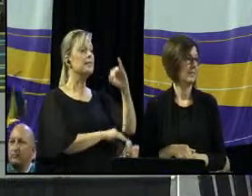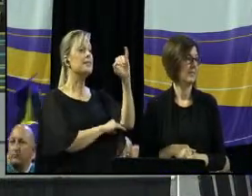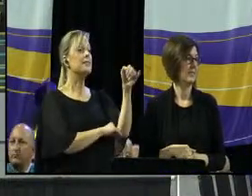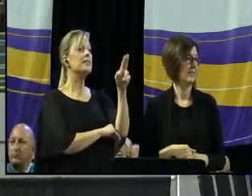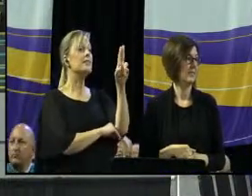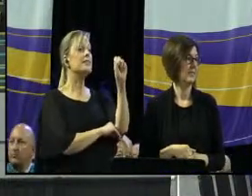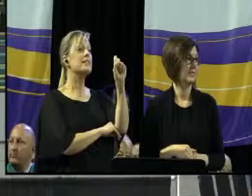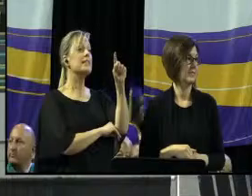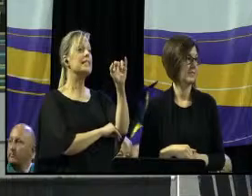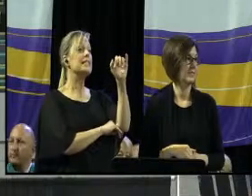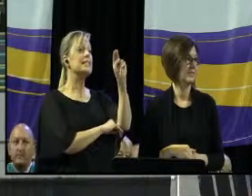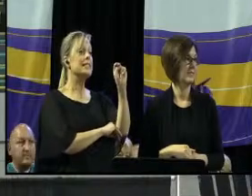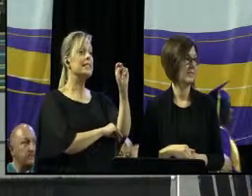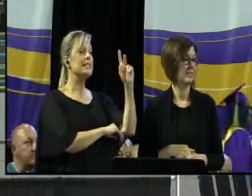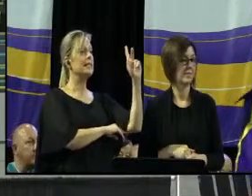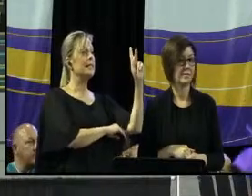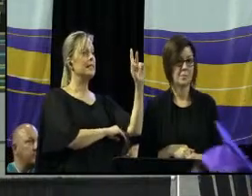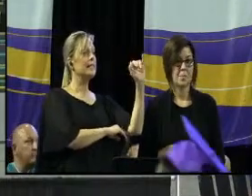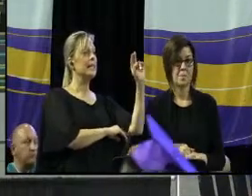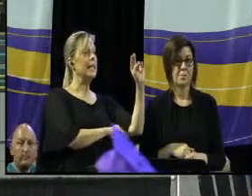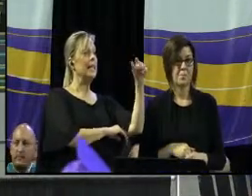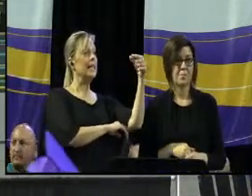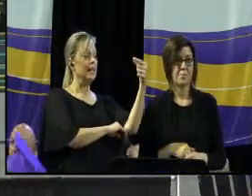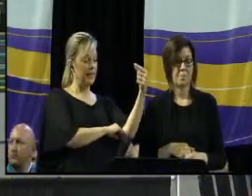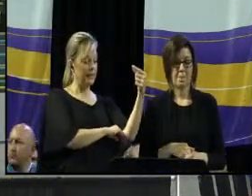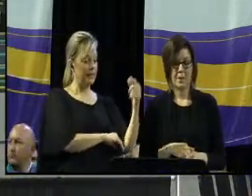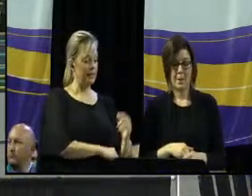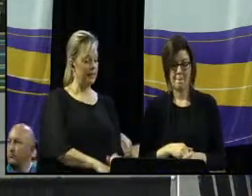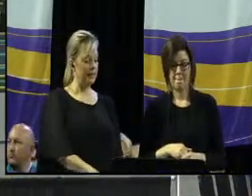Justin J. King.